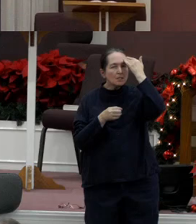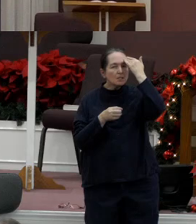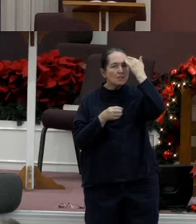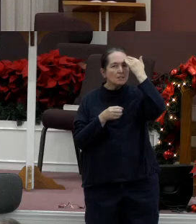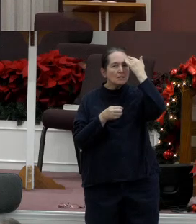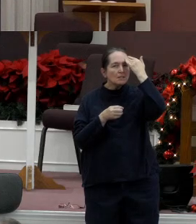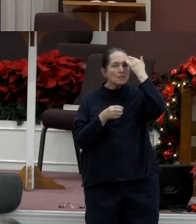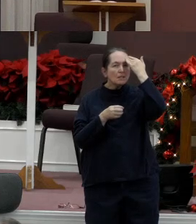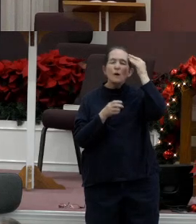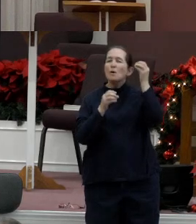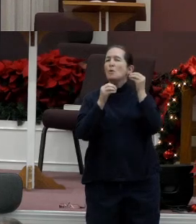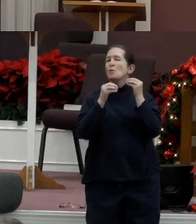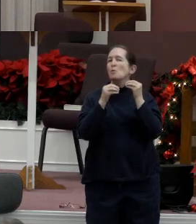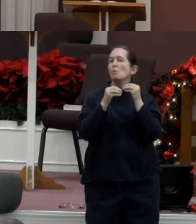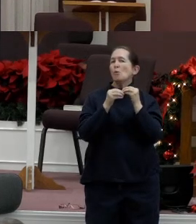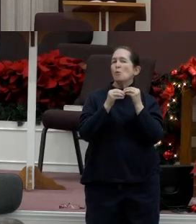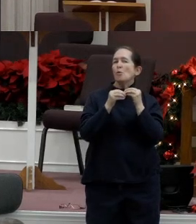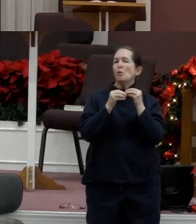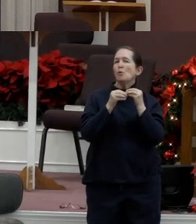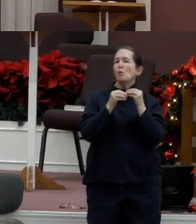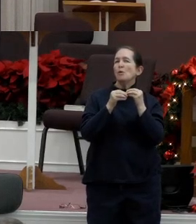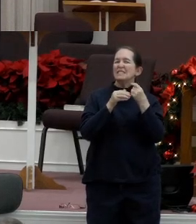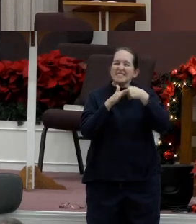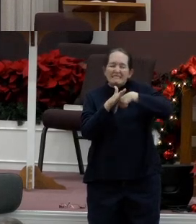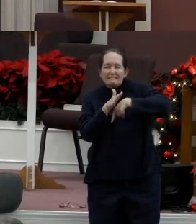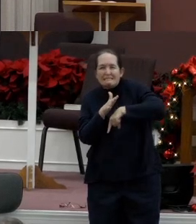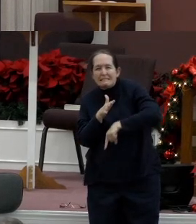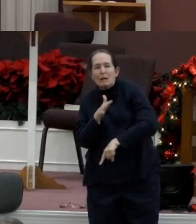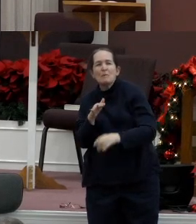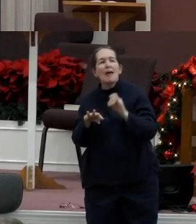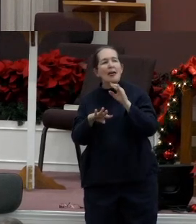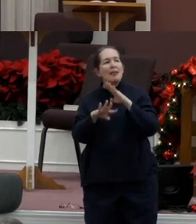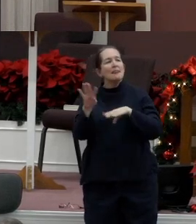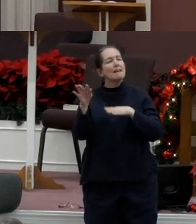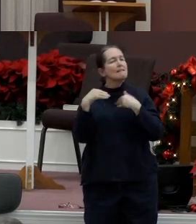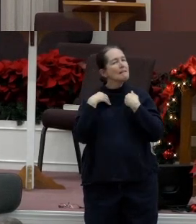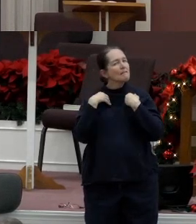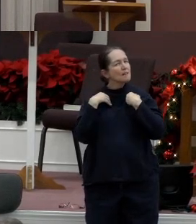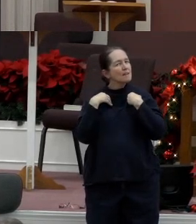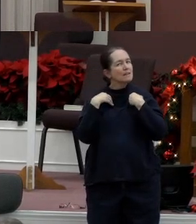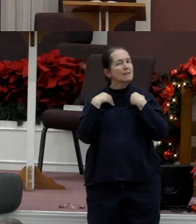it's much more in depth than having knowledge.